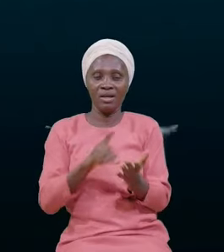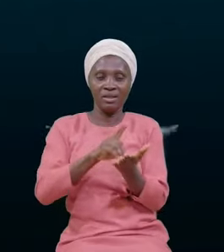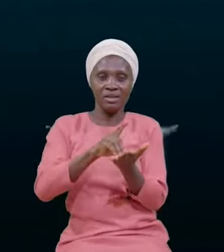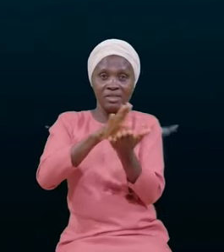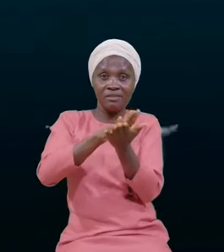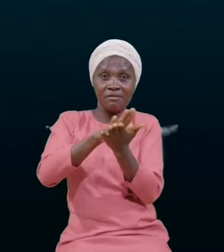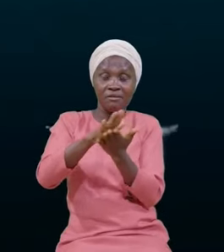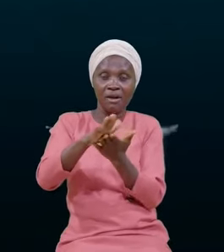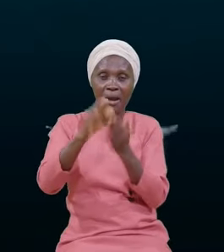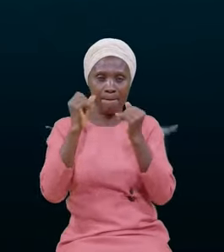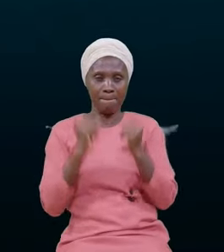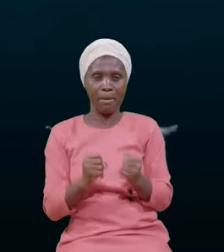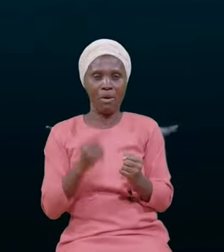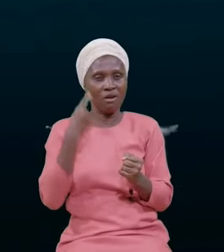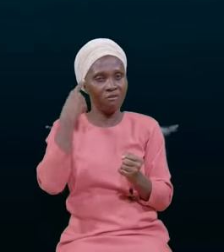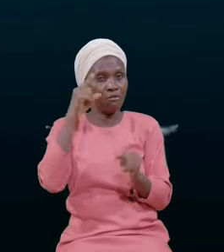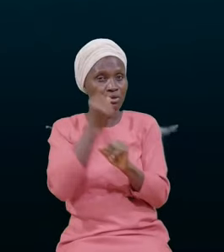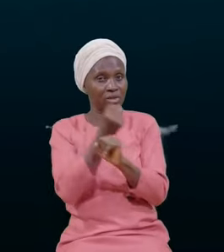for Spiritual